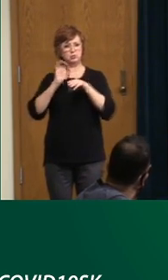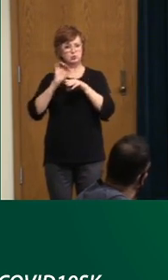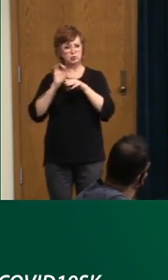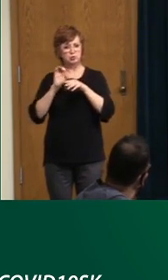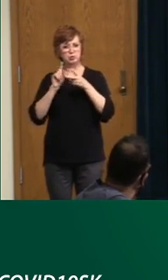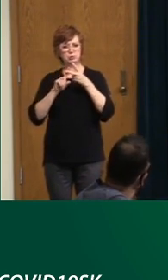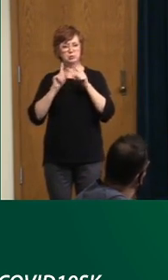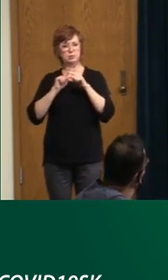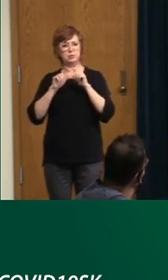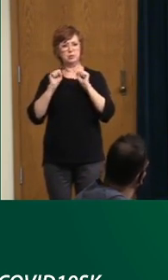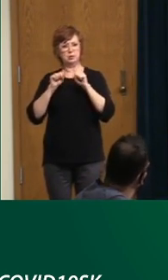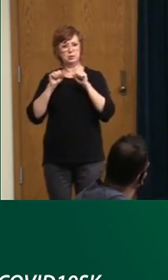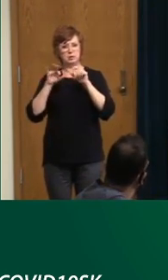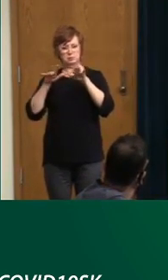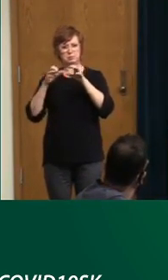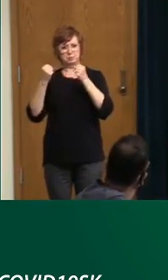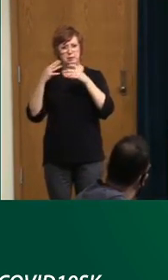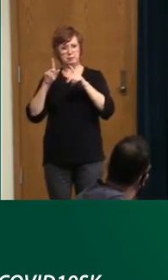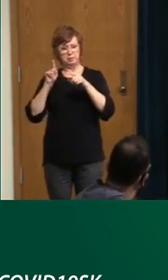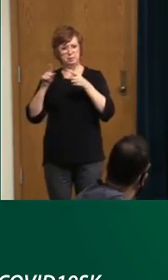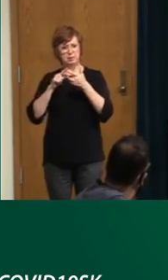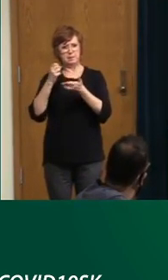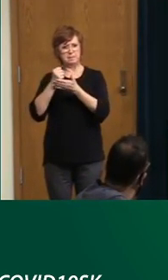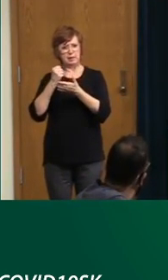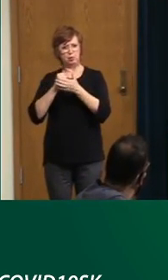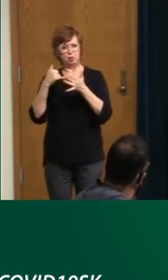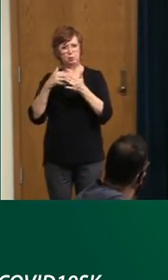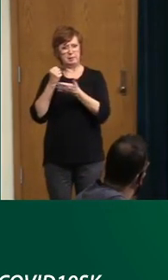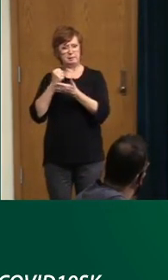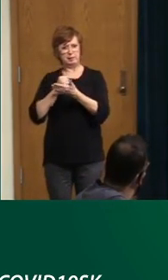where there's a large numbers, go to a bingo hall, go to a casino.